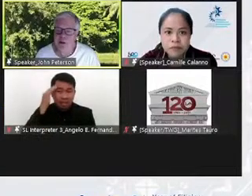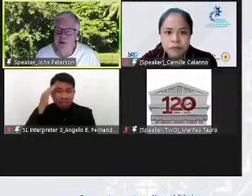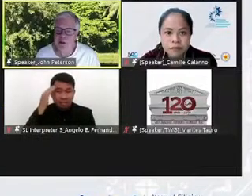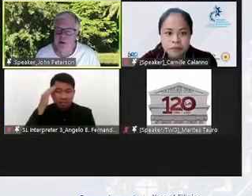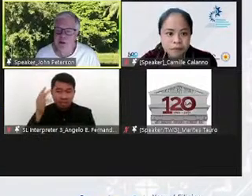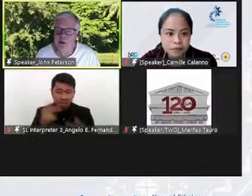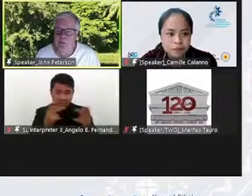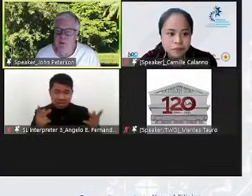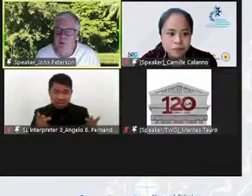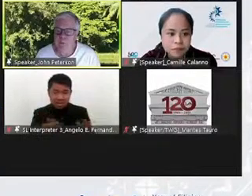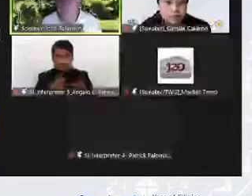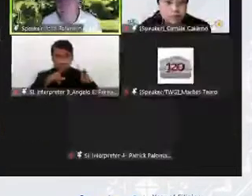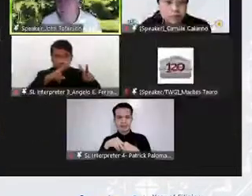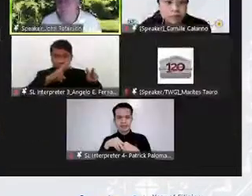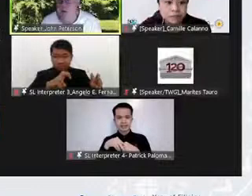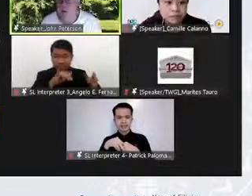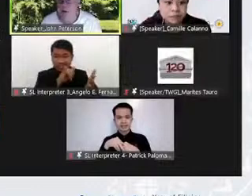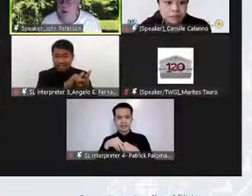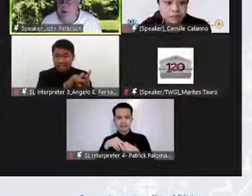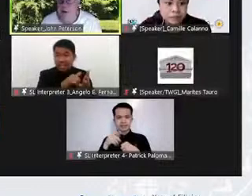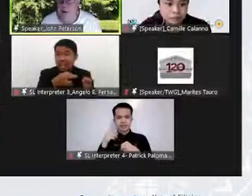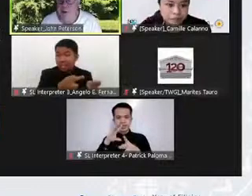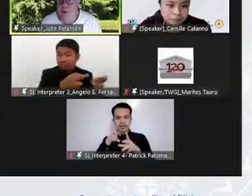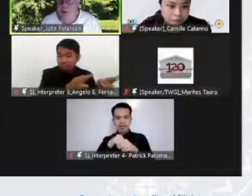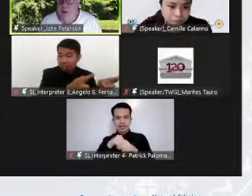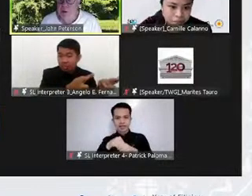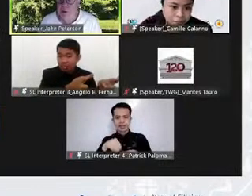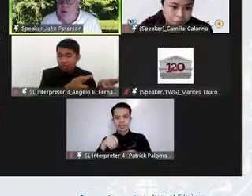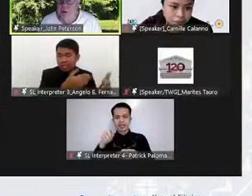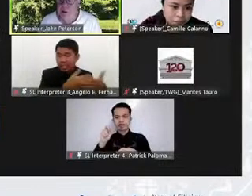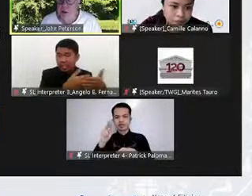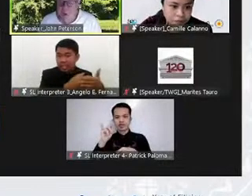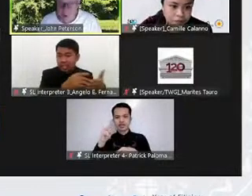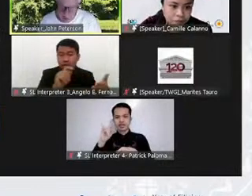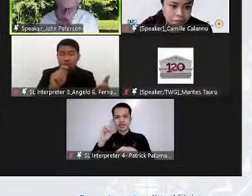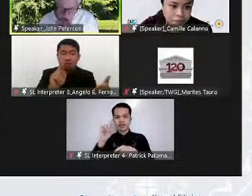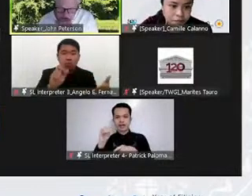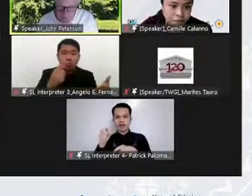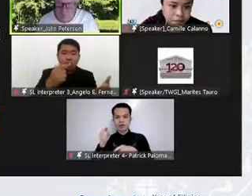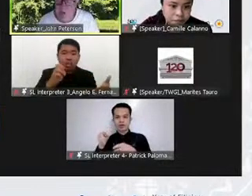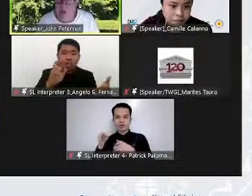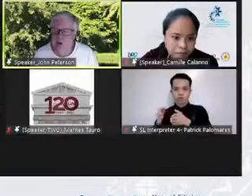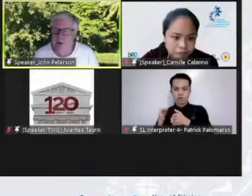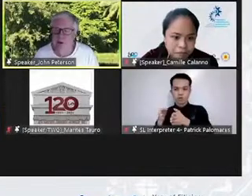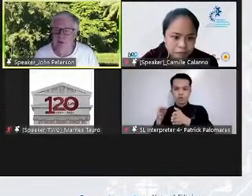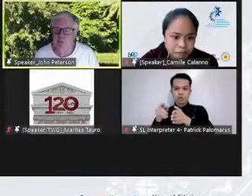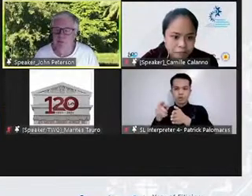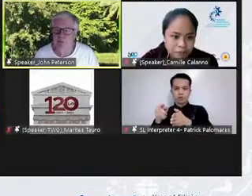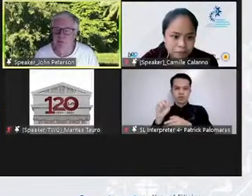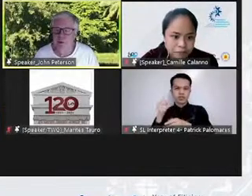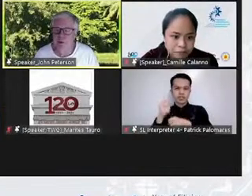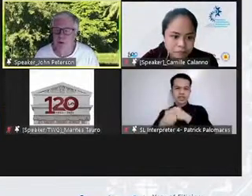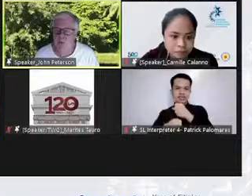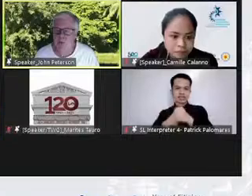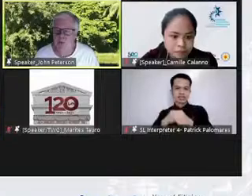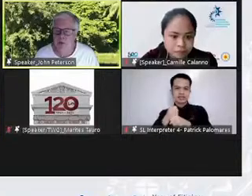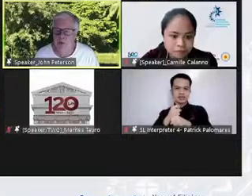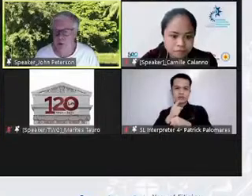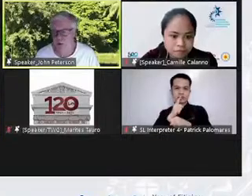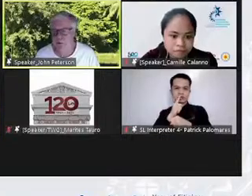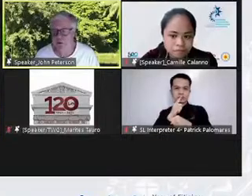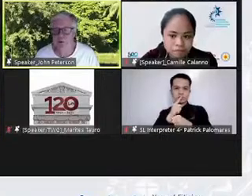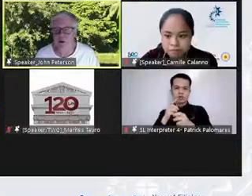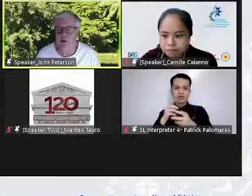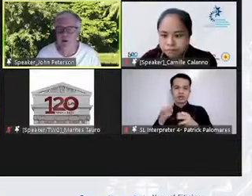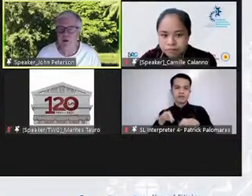studies in the river above Tuguegarao, actually, that the channel, every 10 years, it floods so often every year,